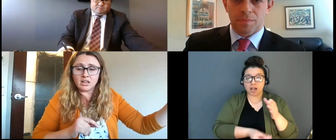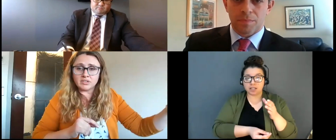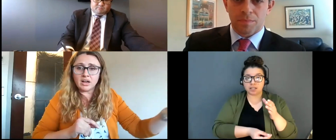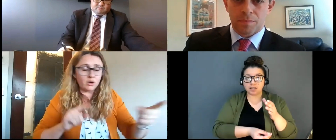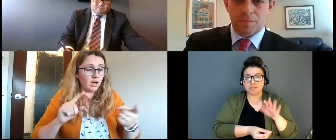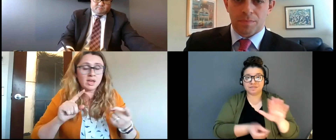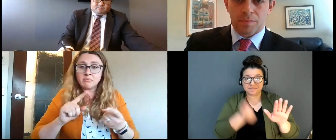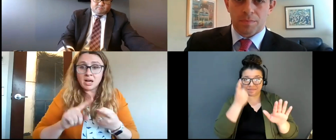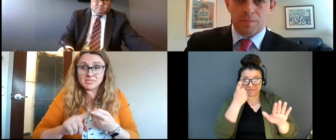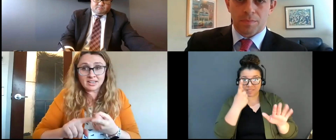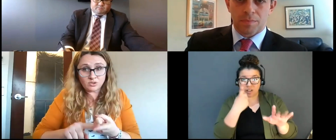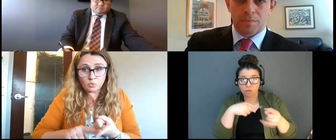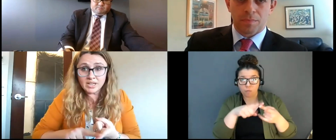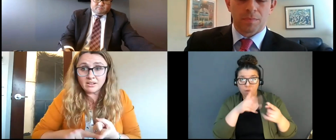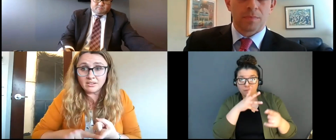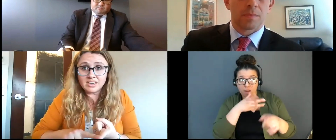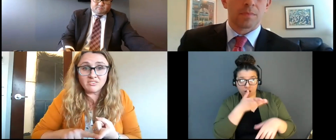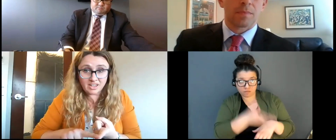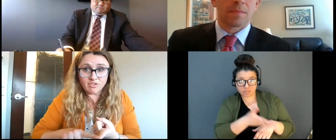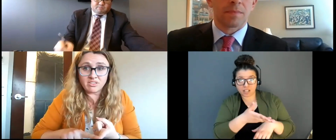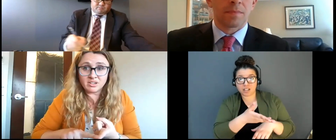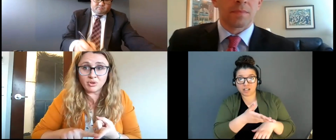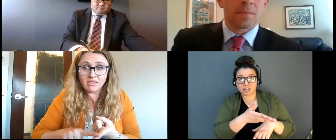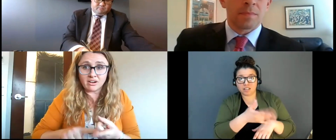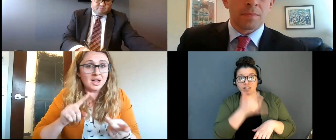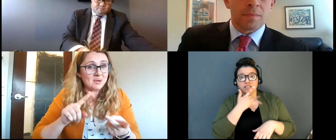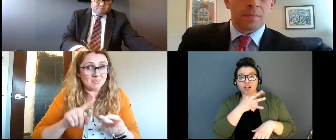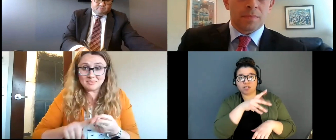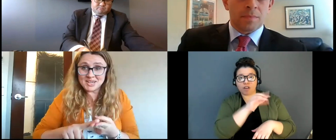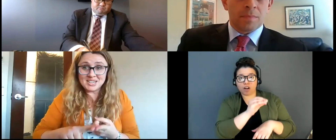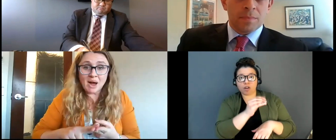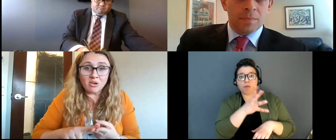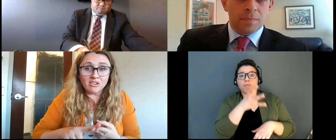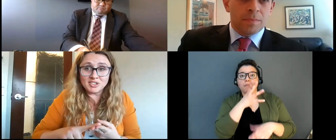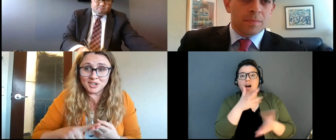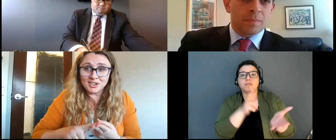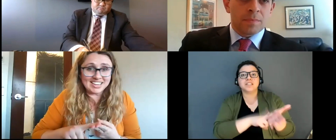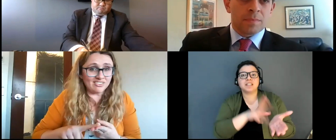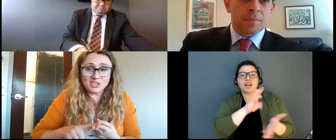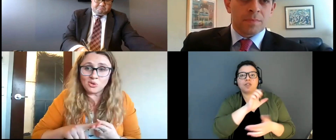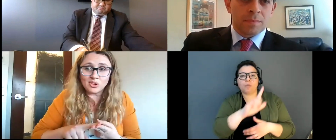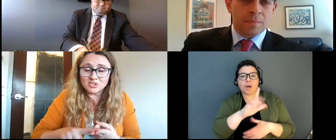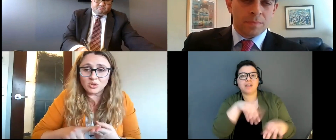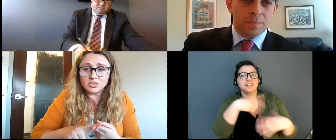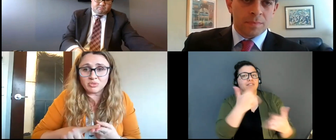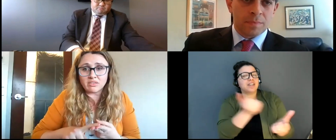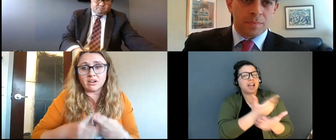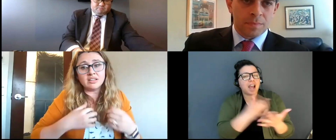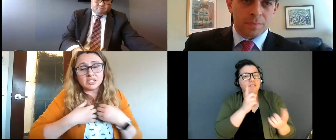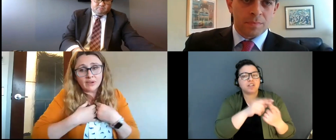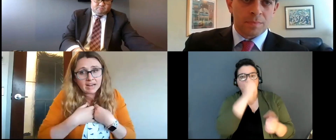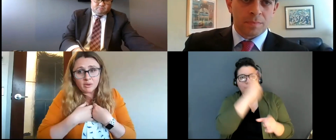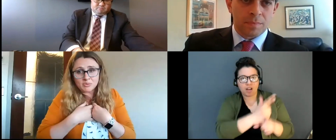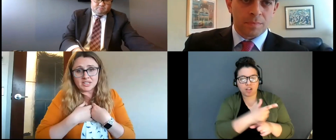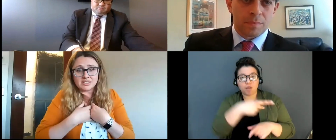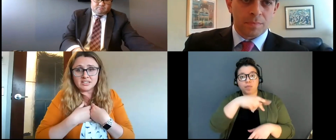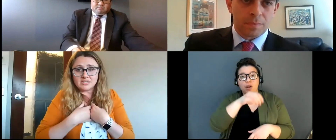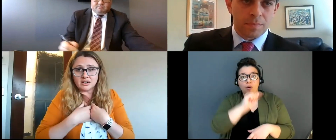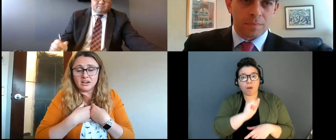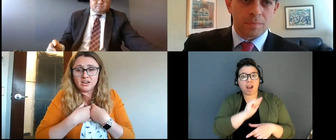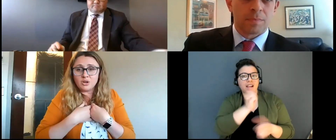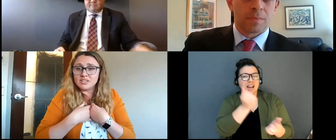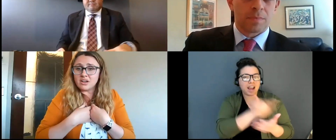mom was in Colorado, mom signed a will giving everything to brother. Mom signed a power of attorney giving total control to brother. And so I